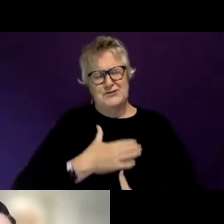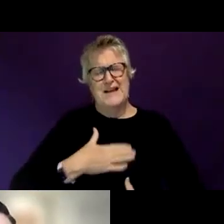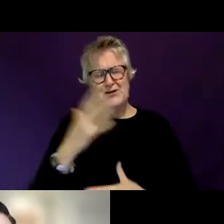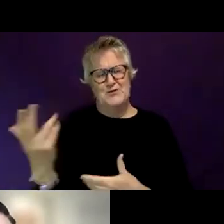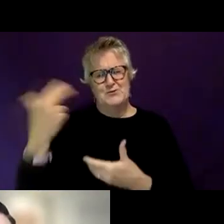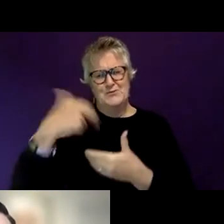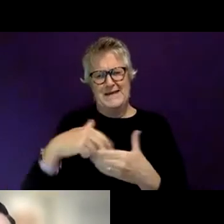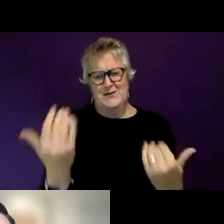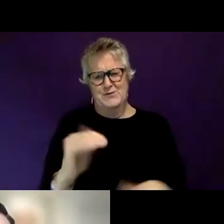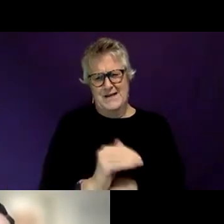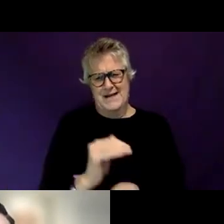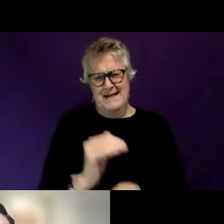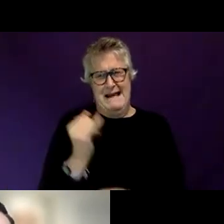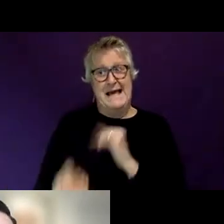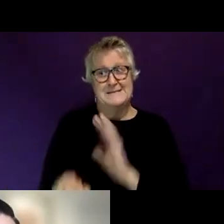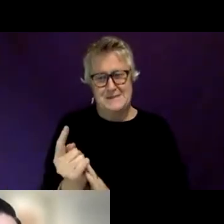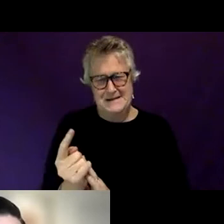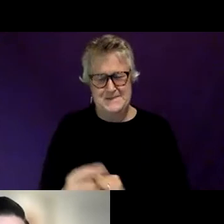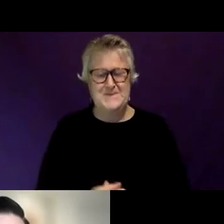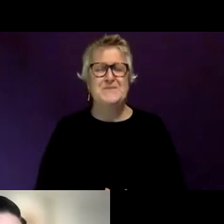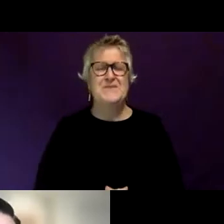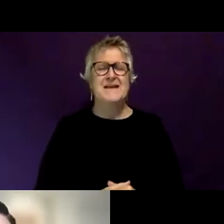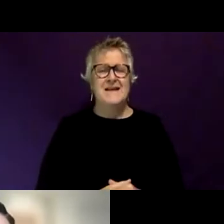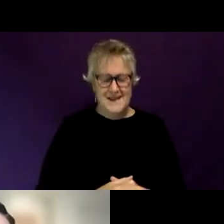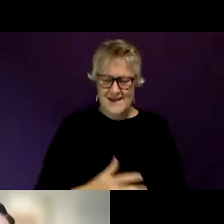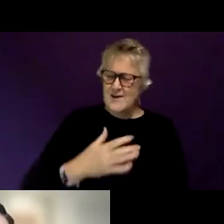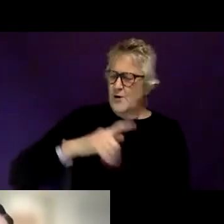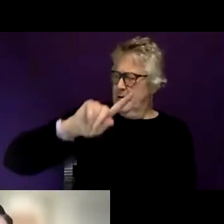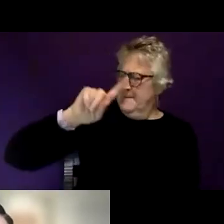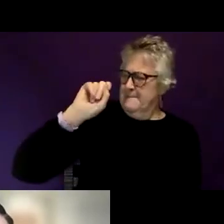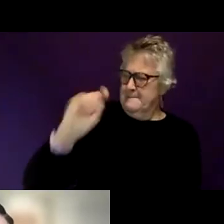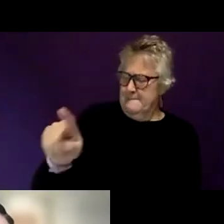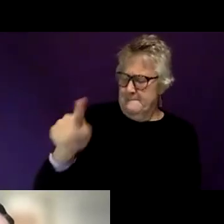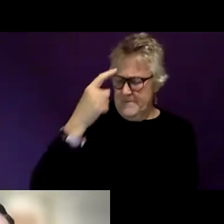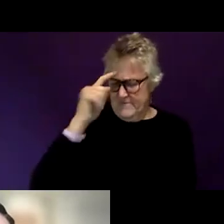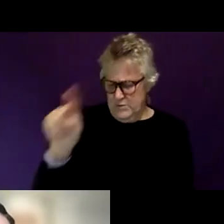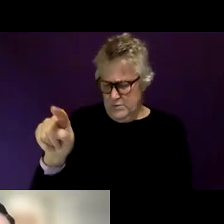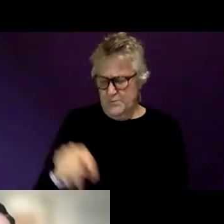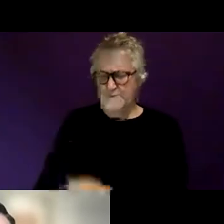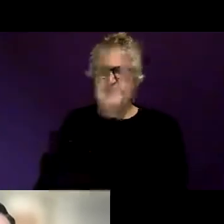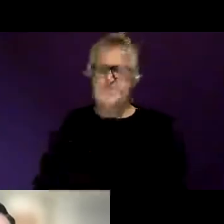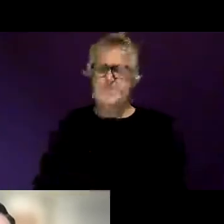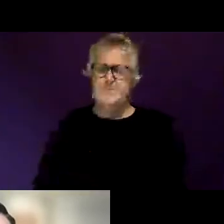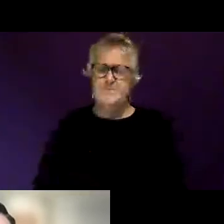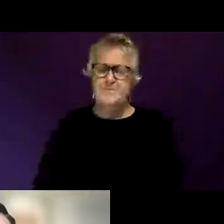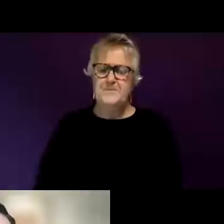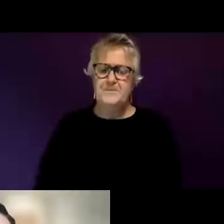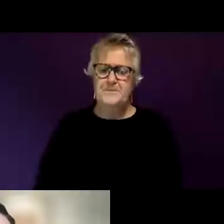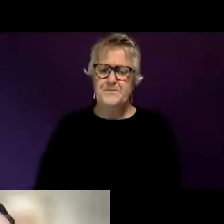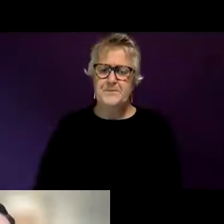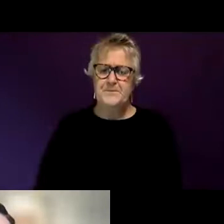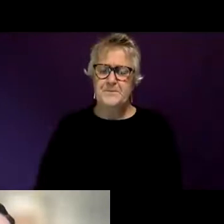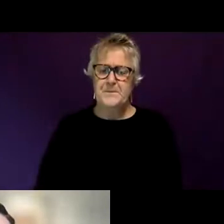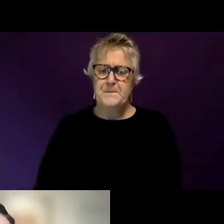participate in this panel last minute. So my question to you is, can you describe some of the work that